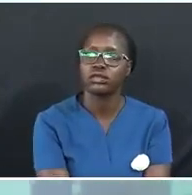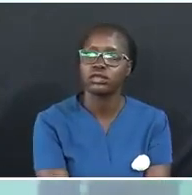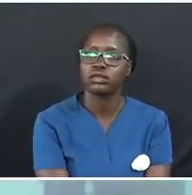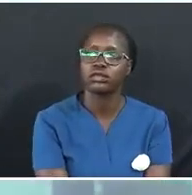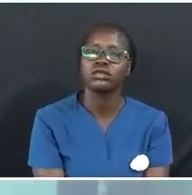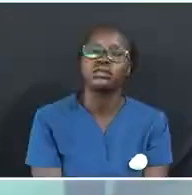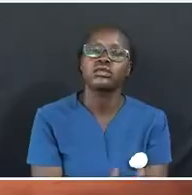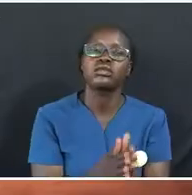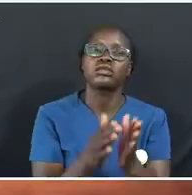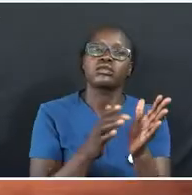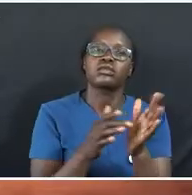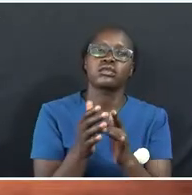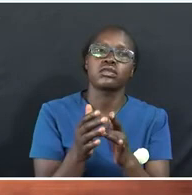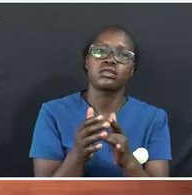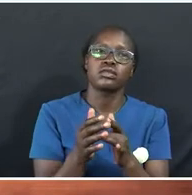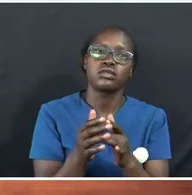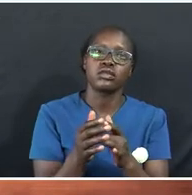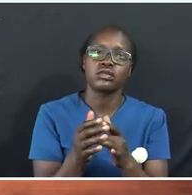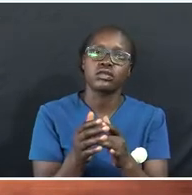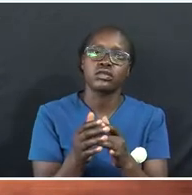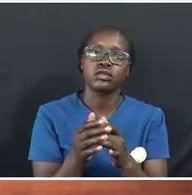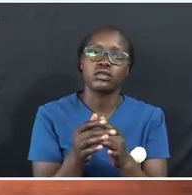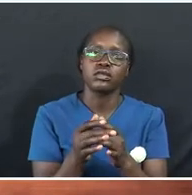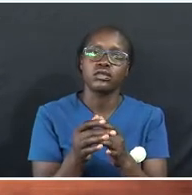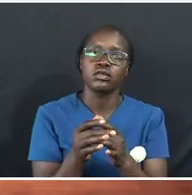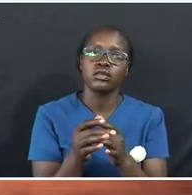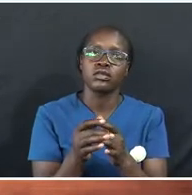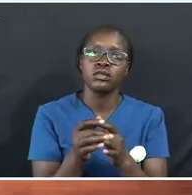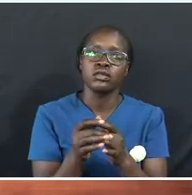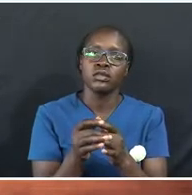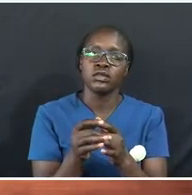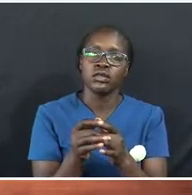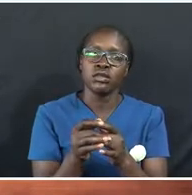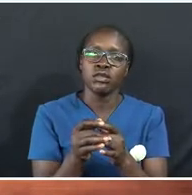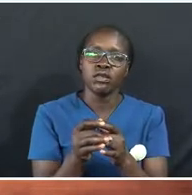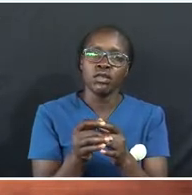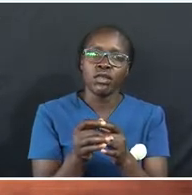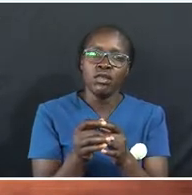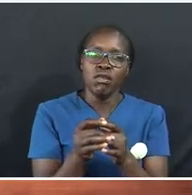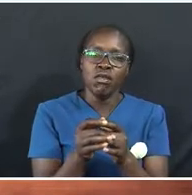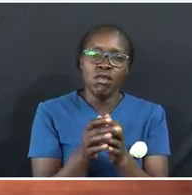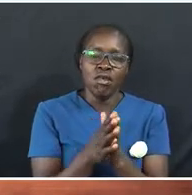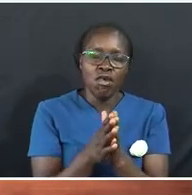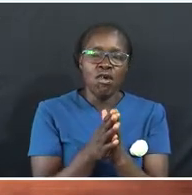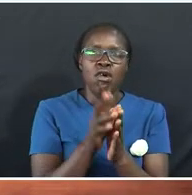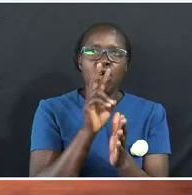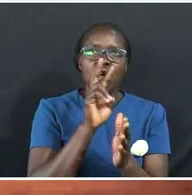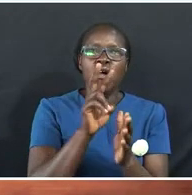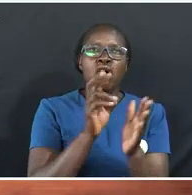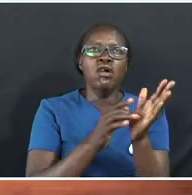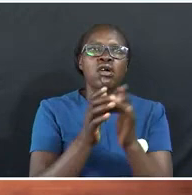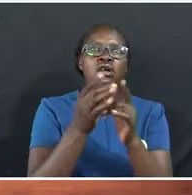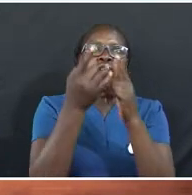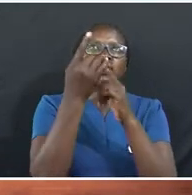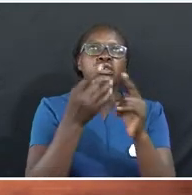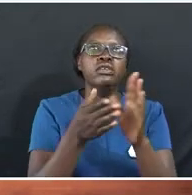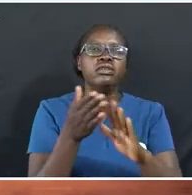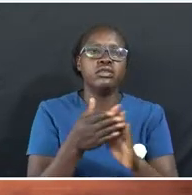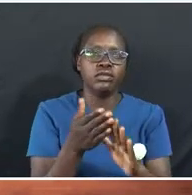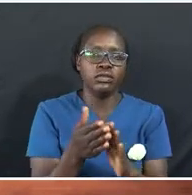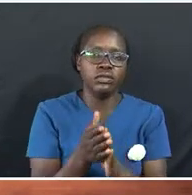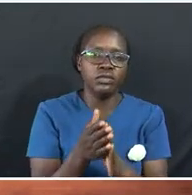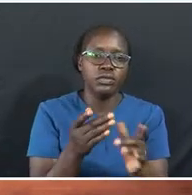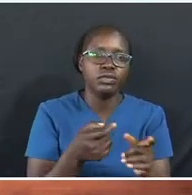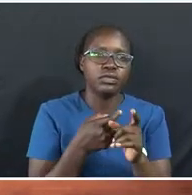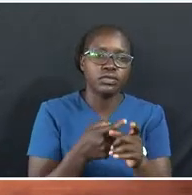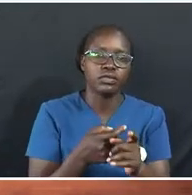John and the angel. What a great conversation. "Behold, I am coming quickly." The emphasis here, the reward